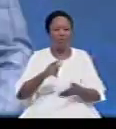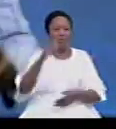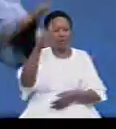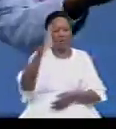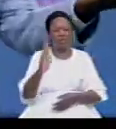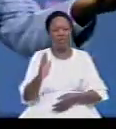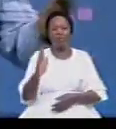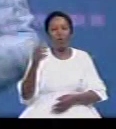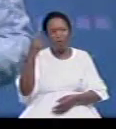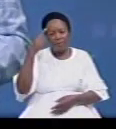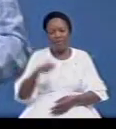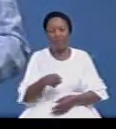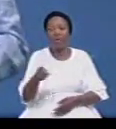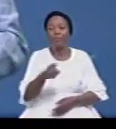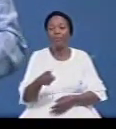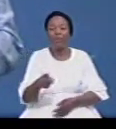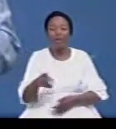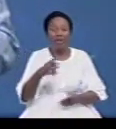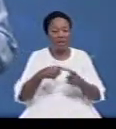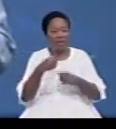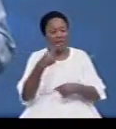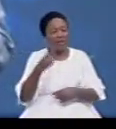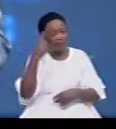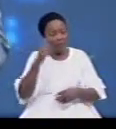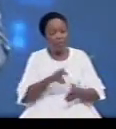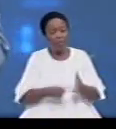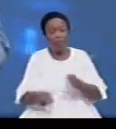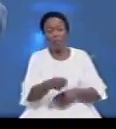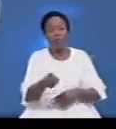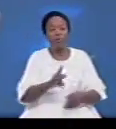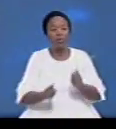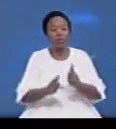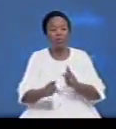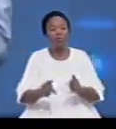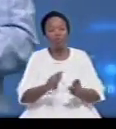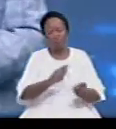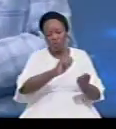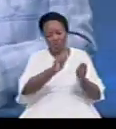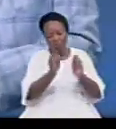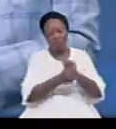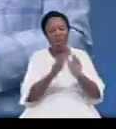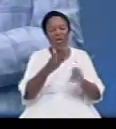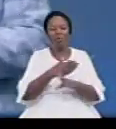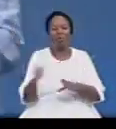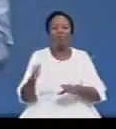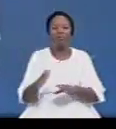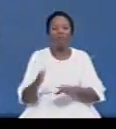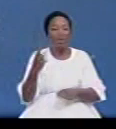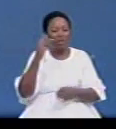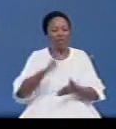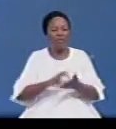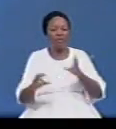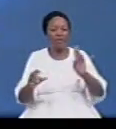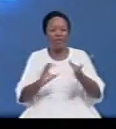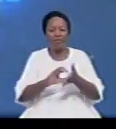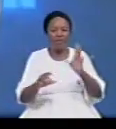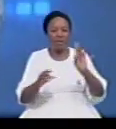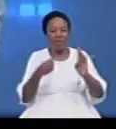for them. It says, from such turn away. Look at verse 7. In verse 7, it says,